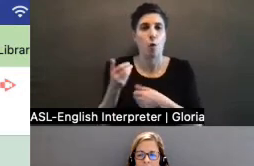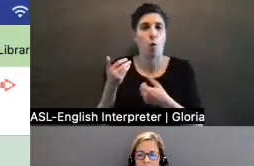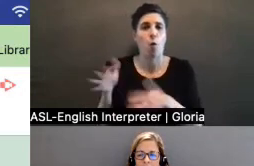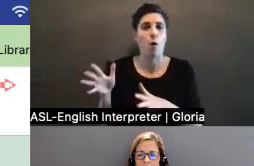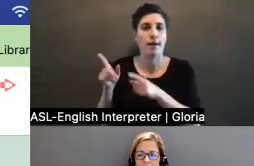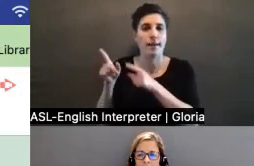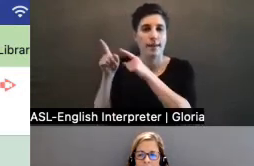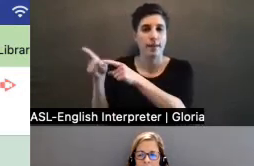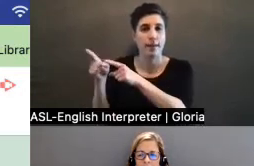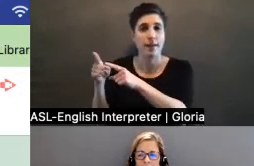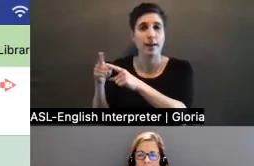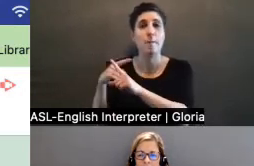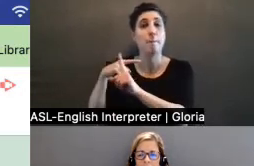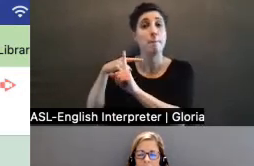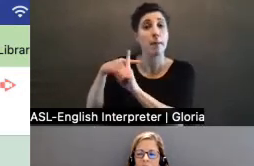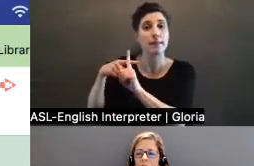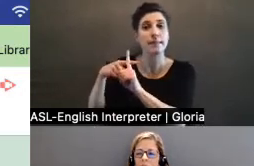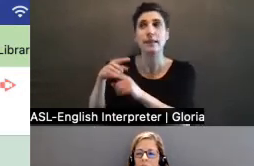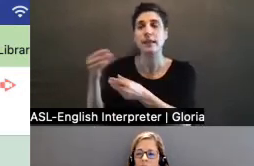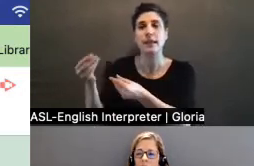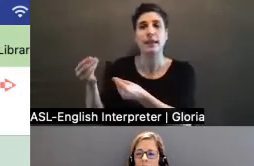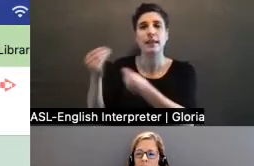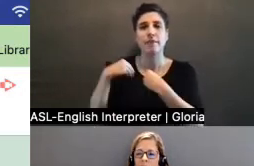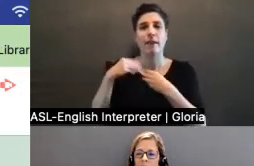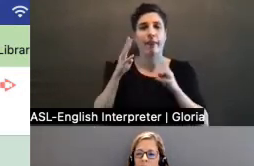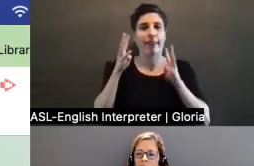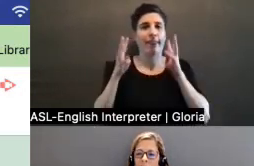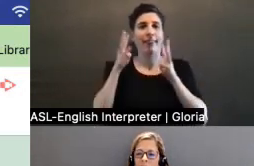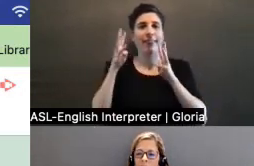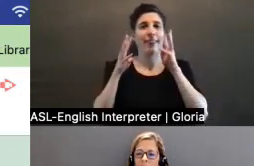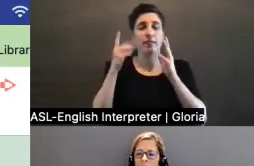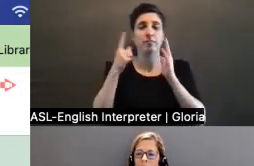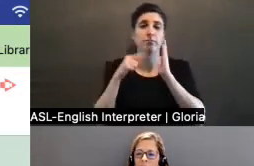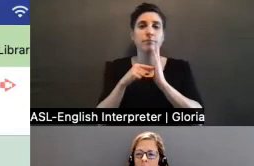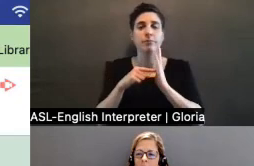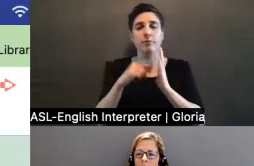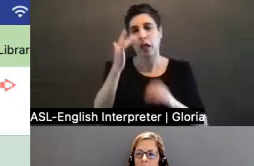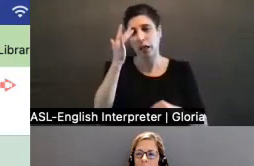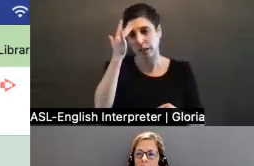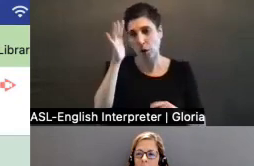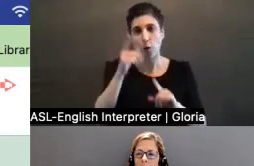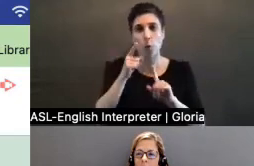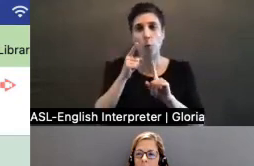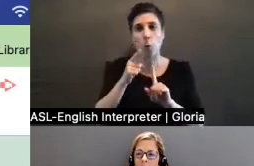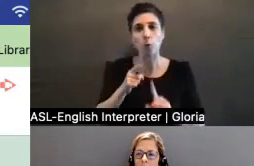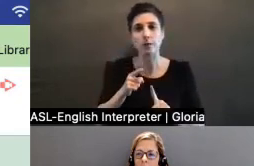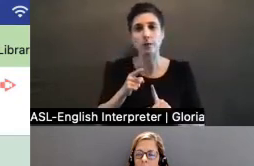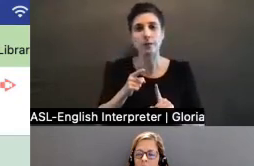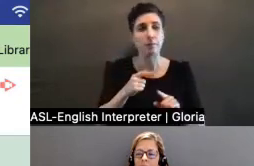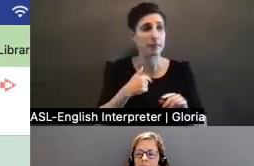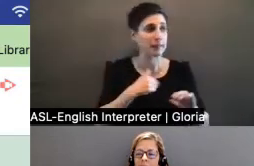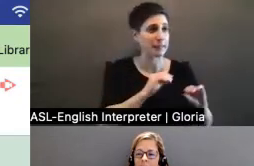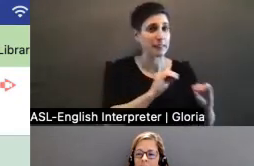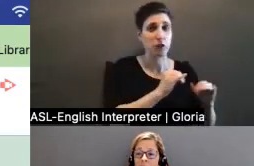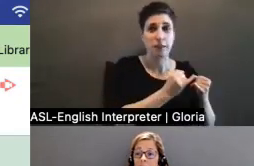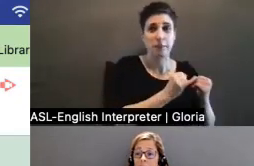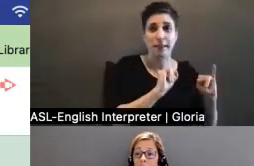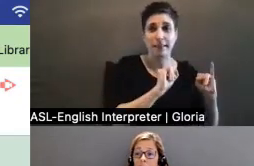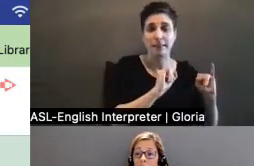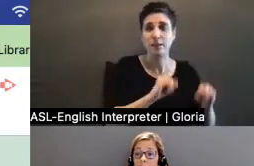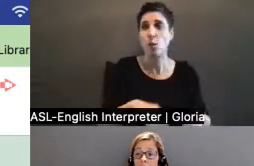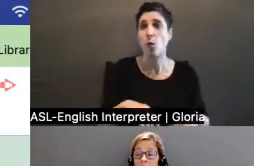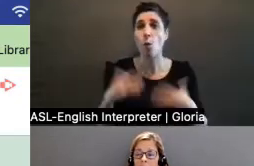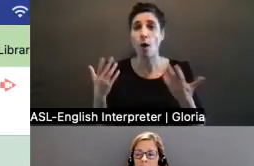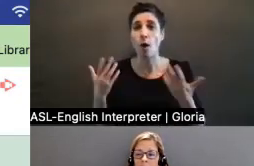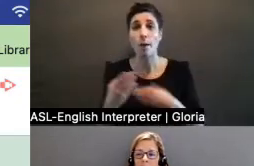there's about SMART goals, you know, if you're working with your students on independence, checking in about the mood at the beginning of the session. All that can